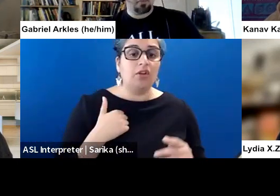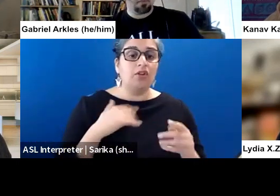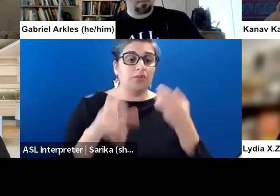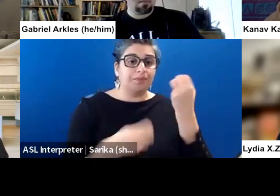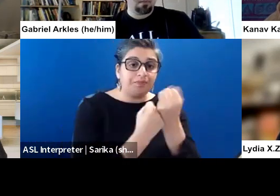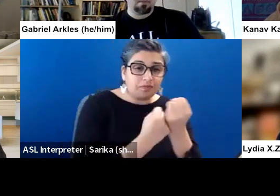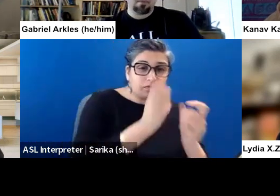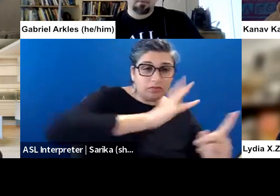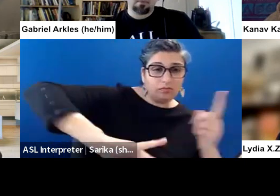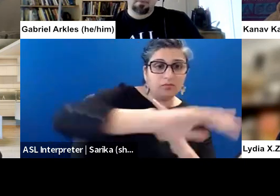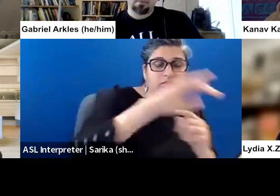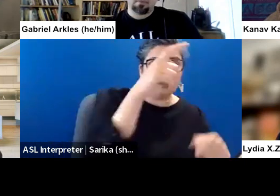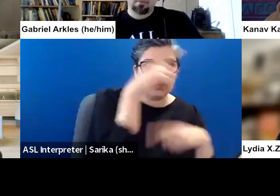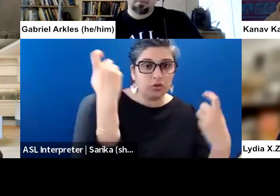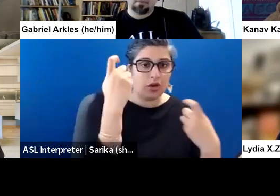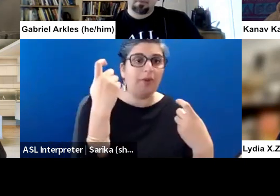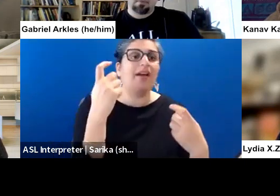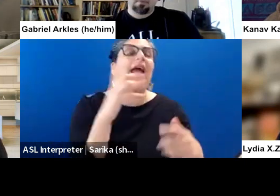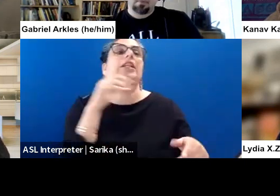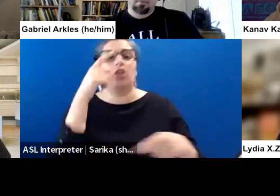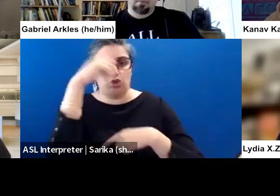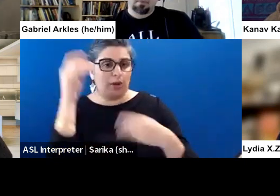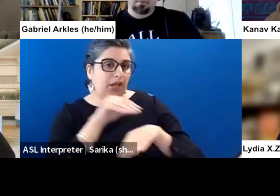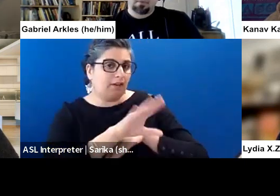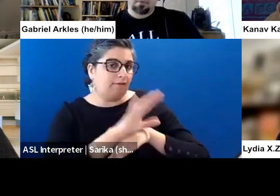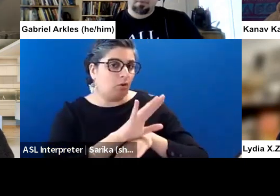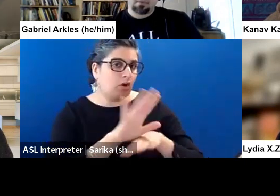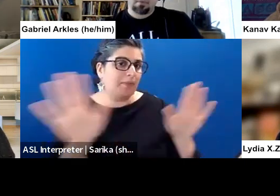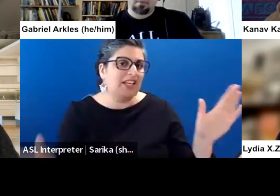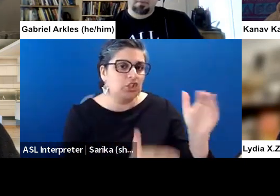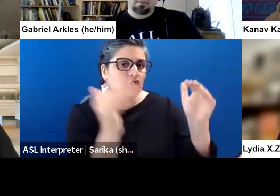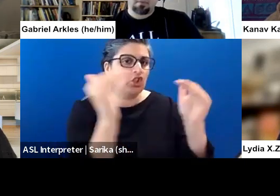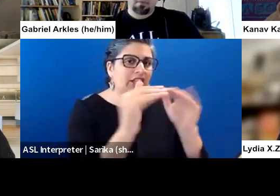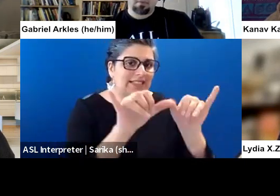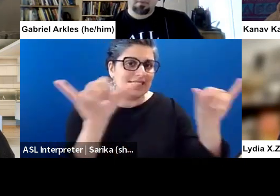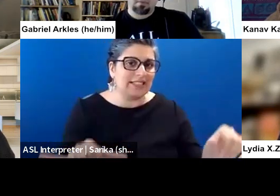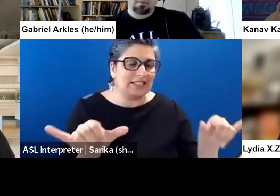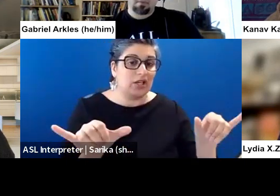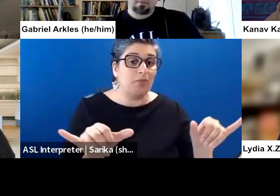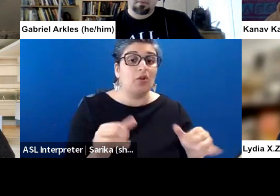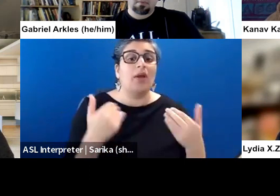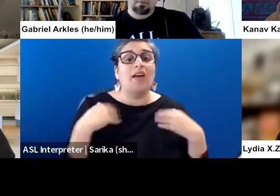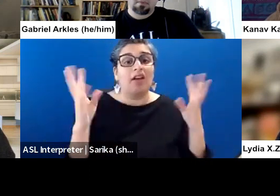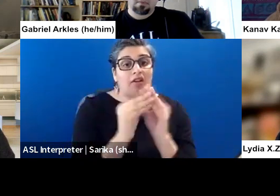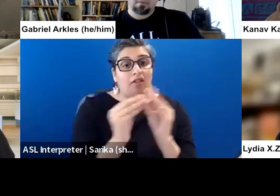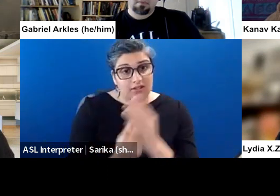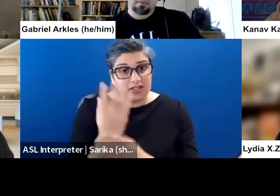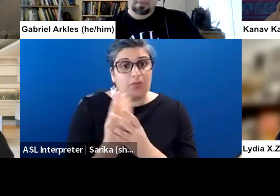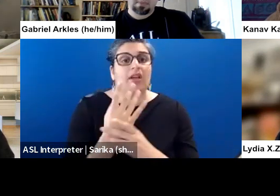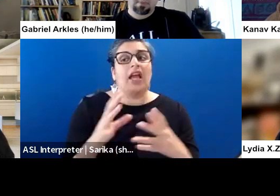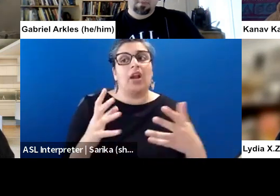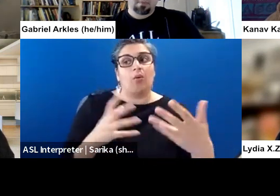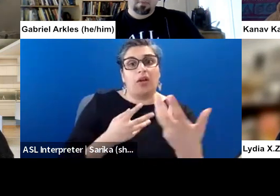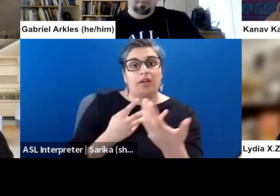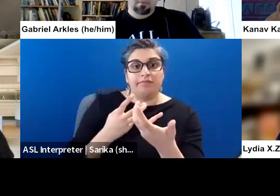and creating a trauma-informed justice system. We'll have a conference coming up next spring where we work with the gatekeepers. That's who'll be invited. And